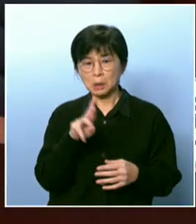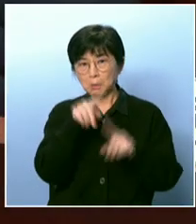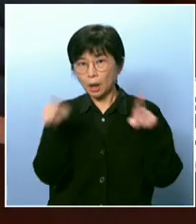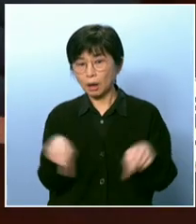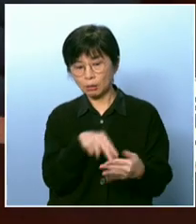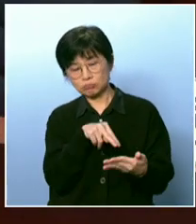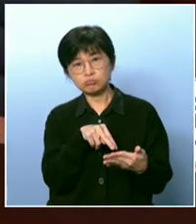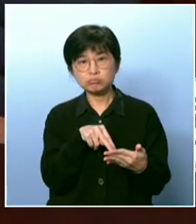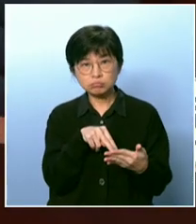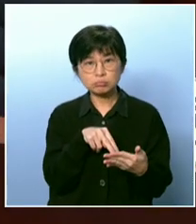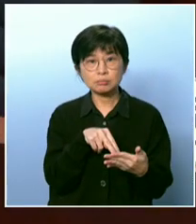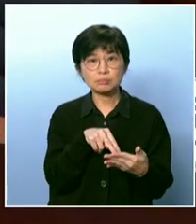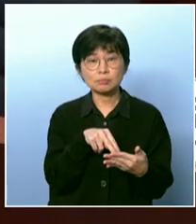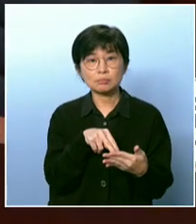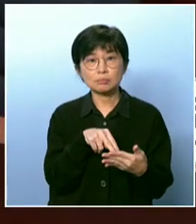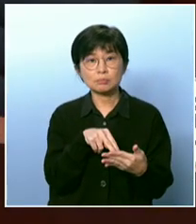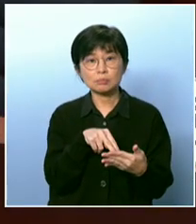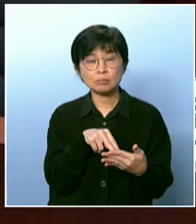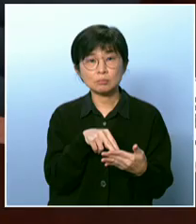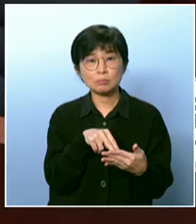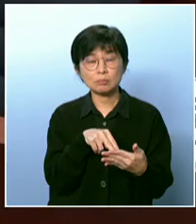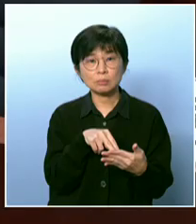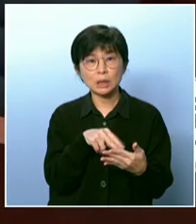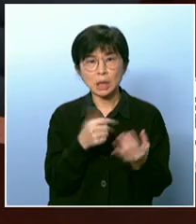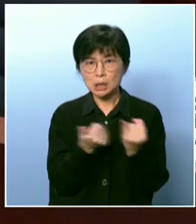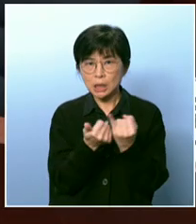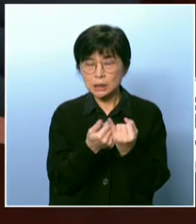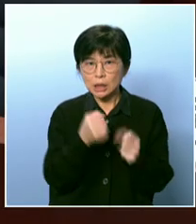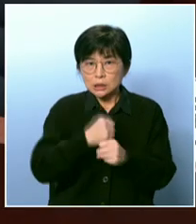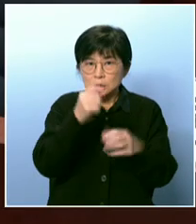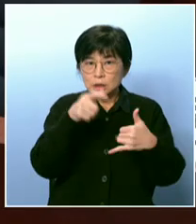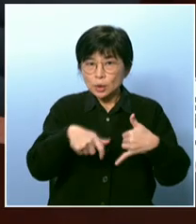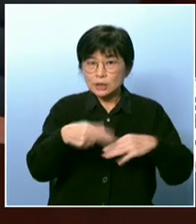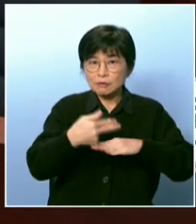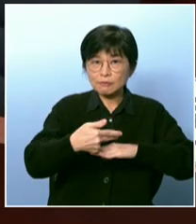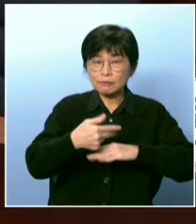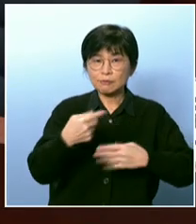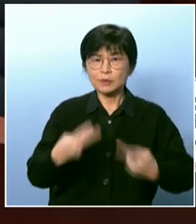part in the programs. Chair, excuse me, I have follow-up questions.